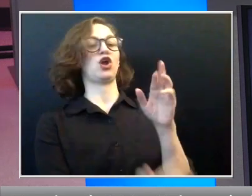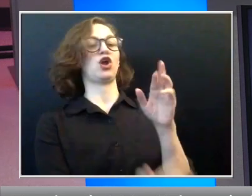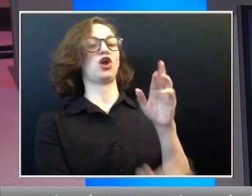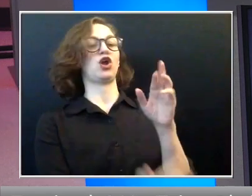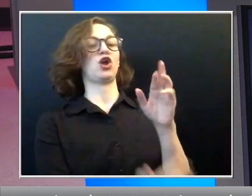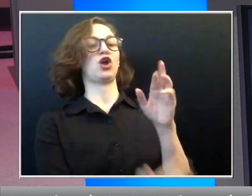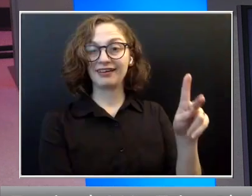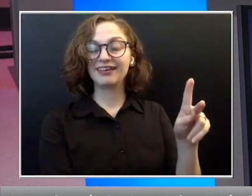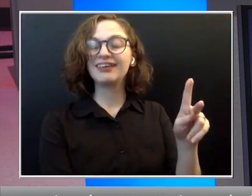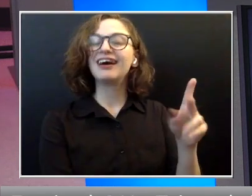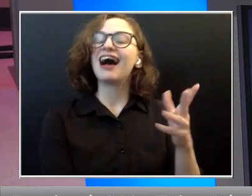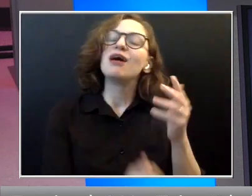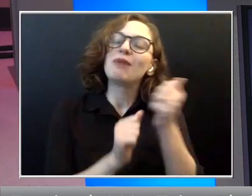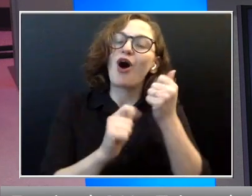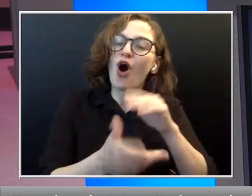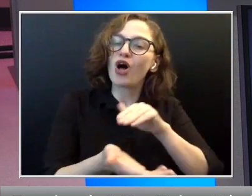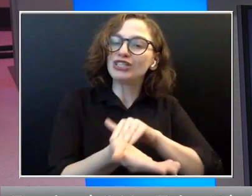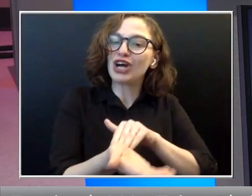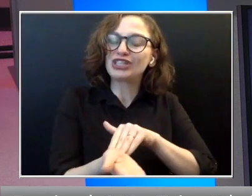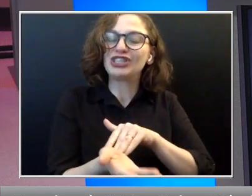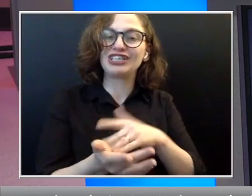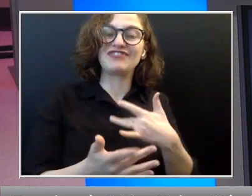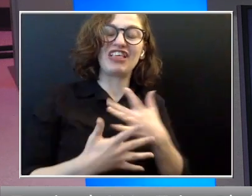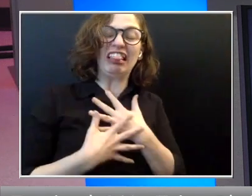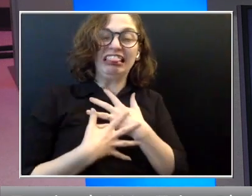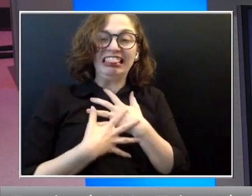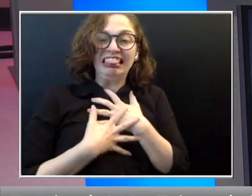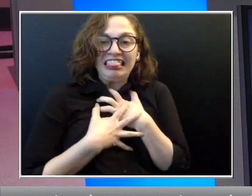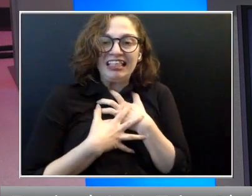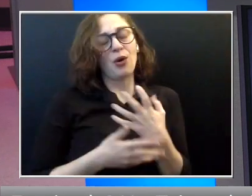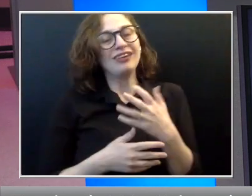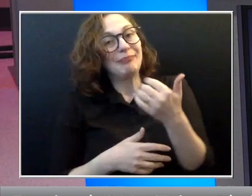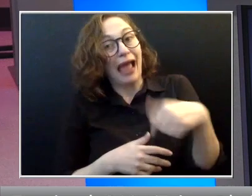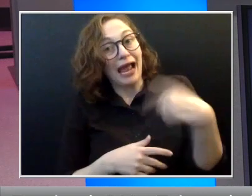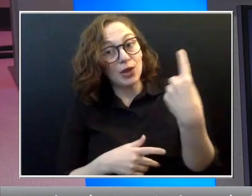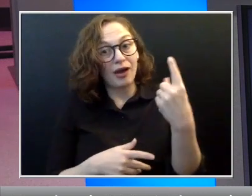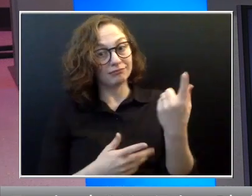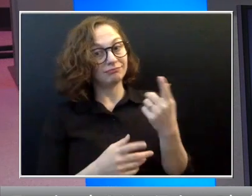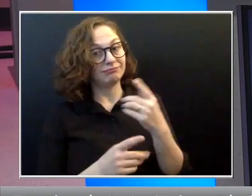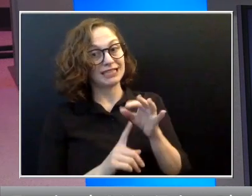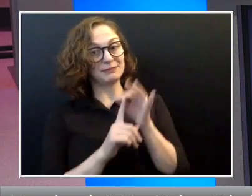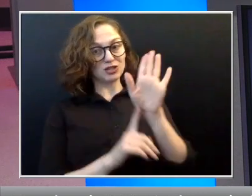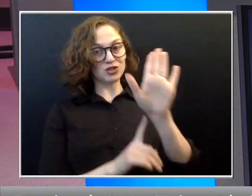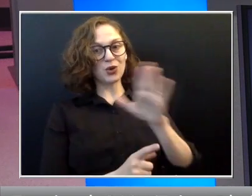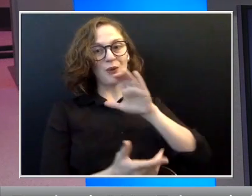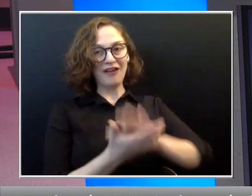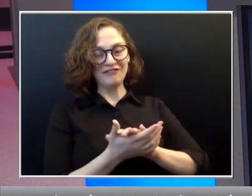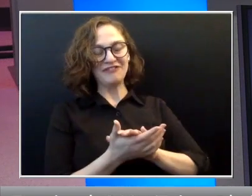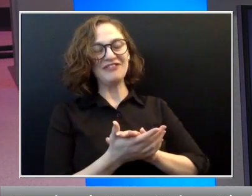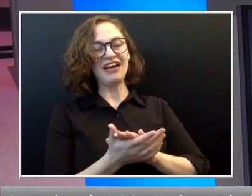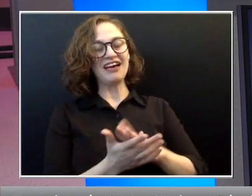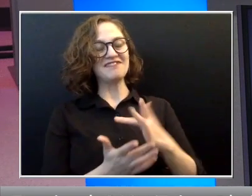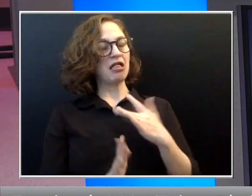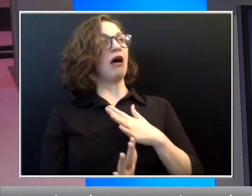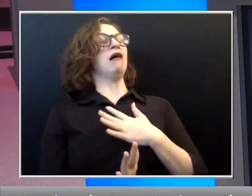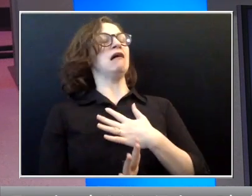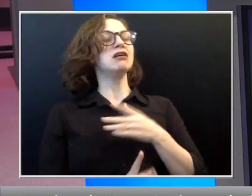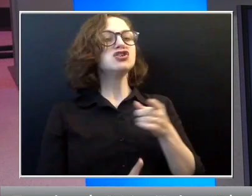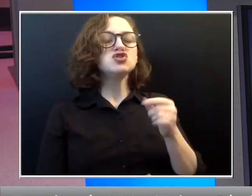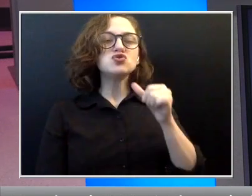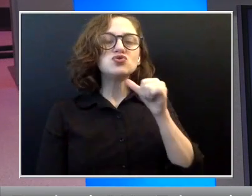really, it makes anyone cringe when they hear this, particularly your wife. You didn't see a doctor for